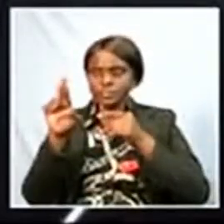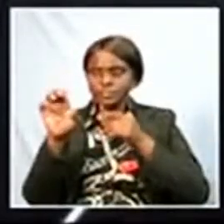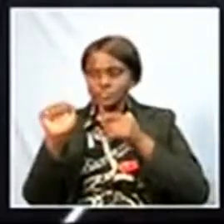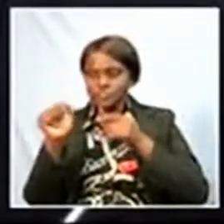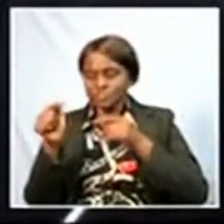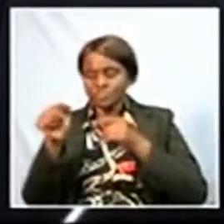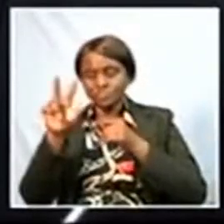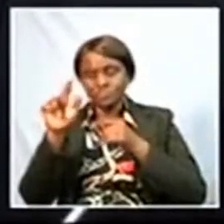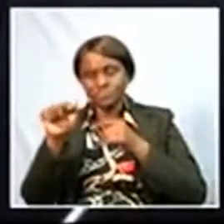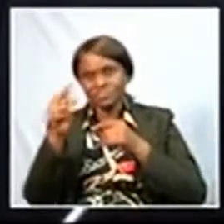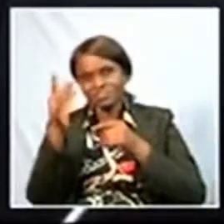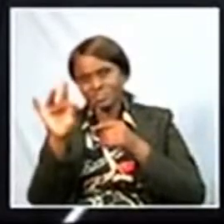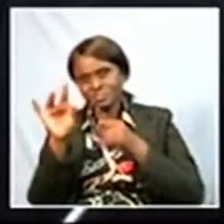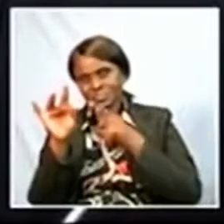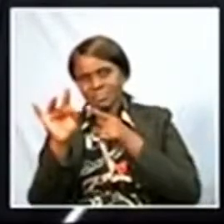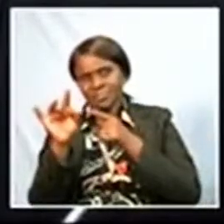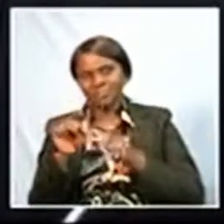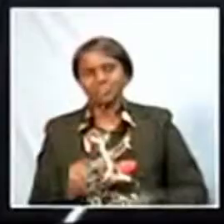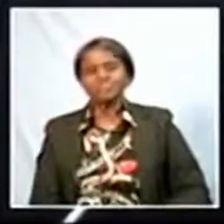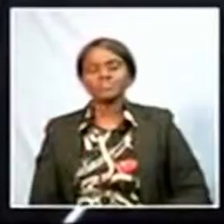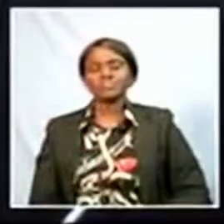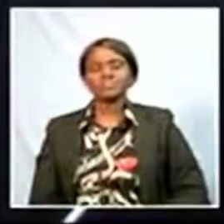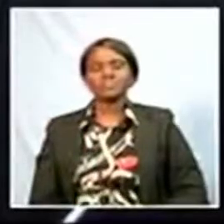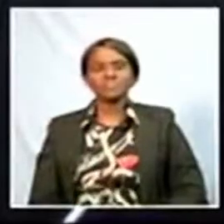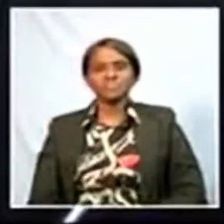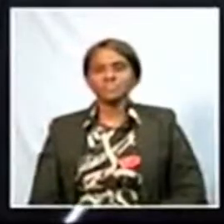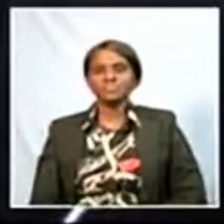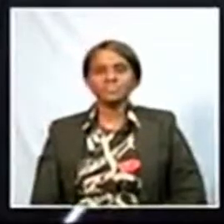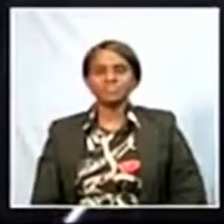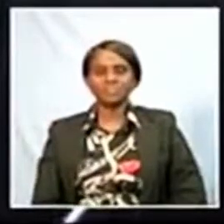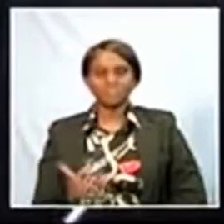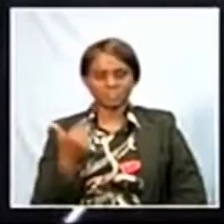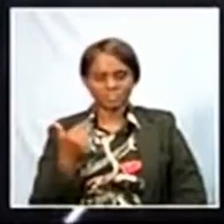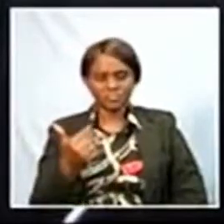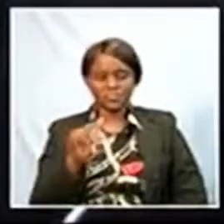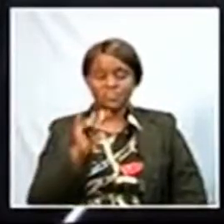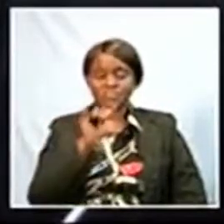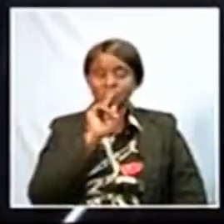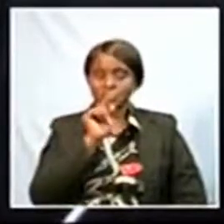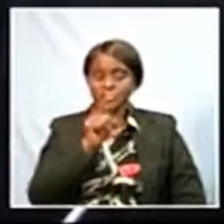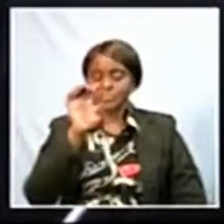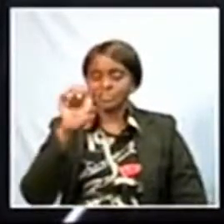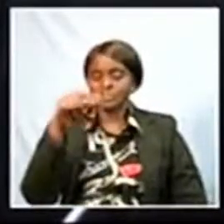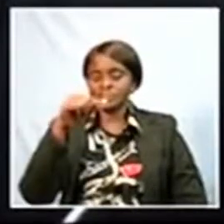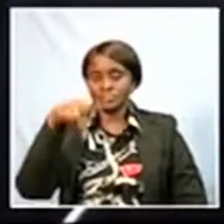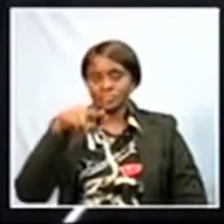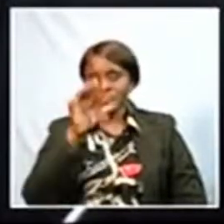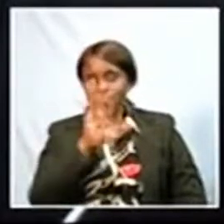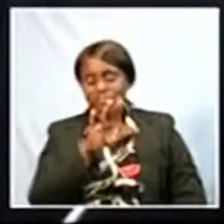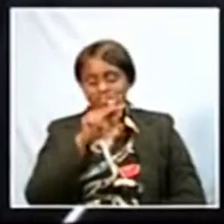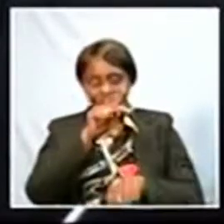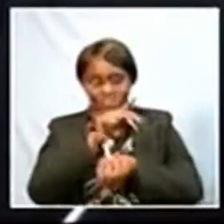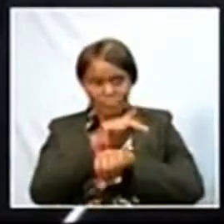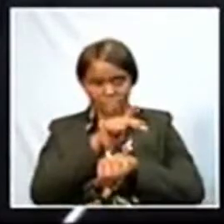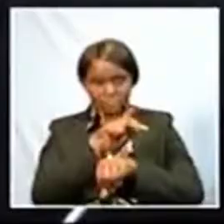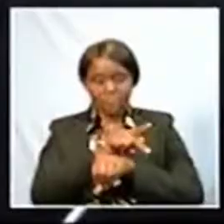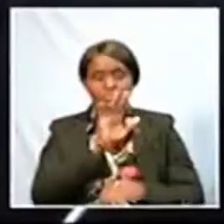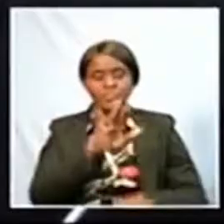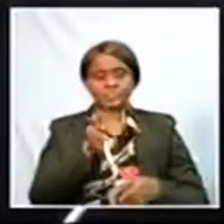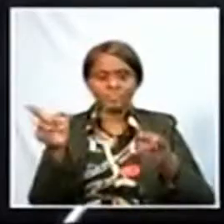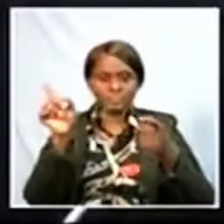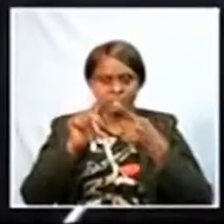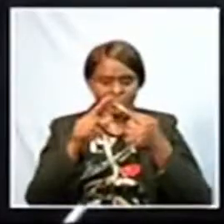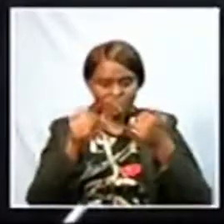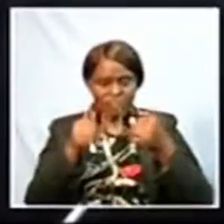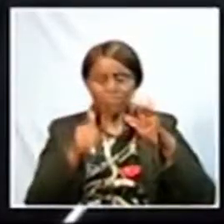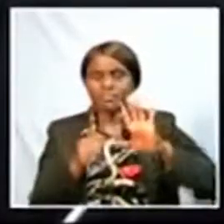was 3.8. So now that the EGP is running, the project is running, up and